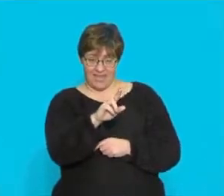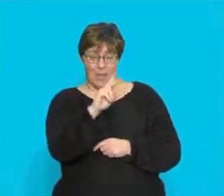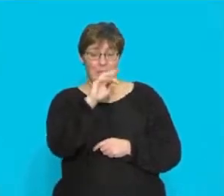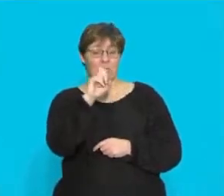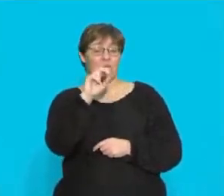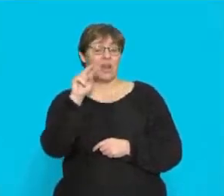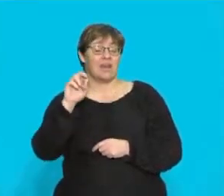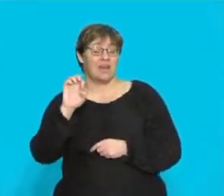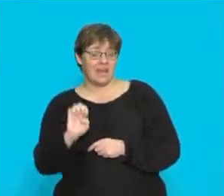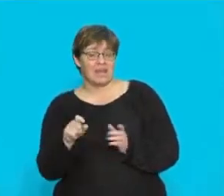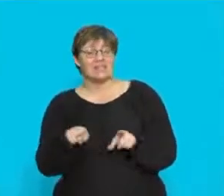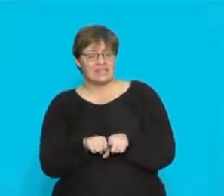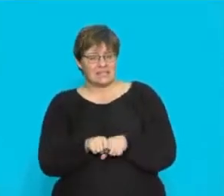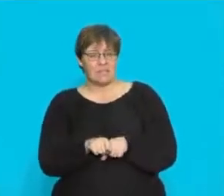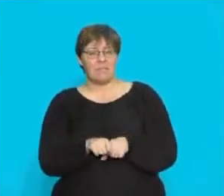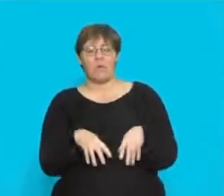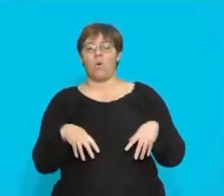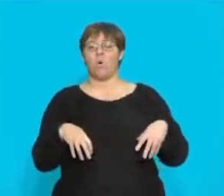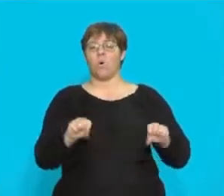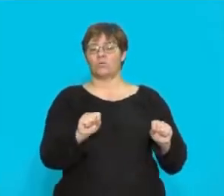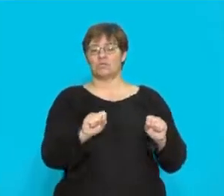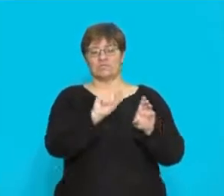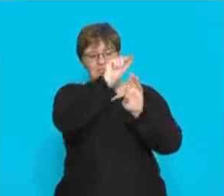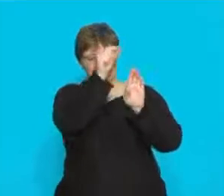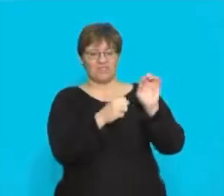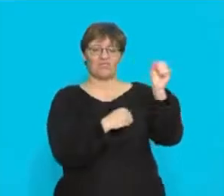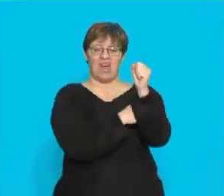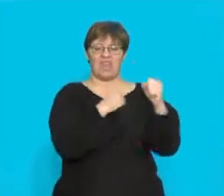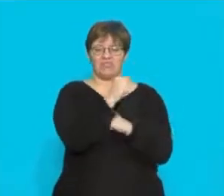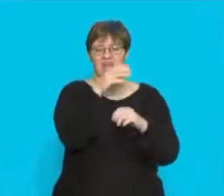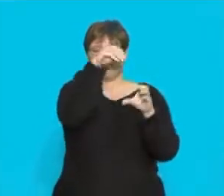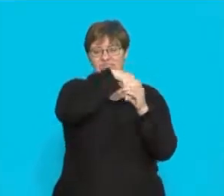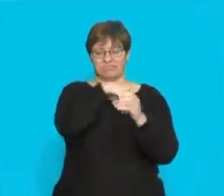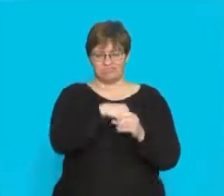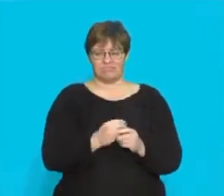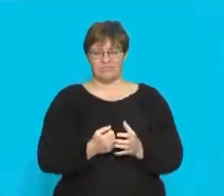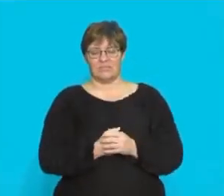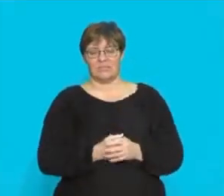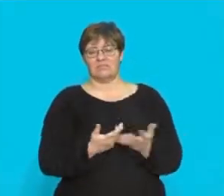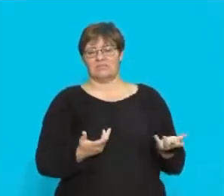they've also got a whole host of membrane-bound